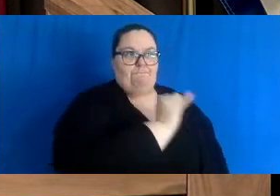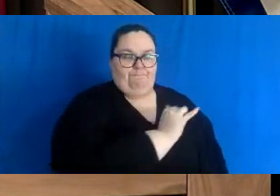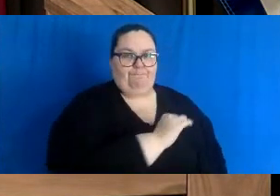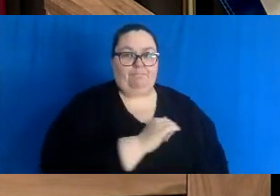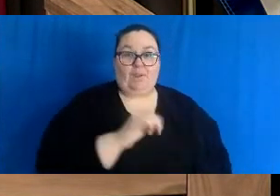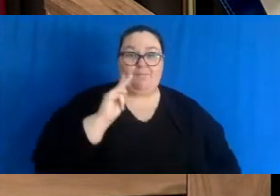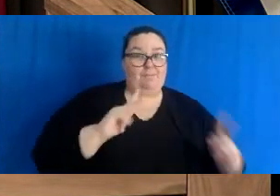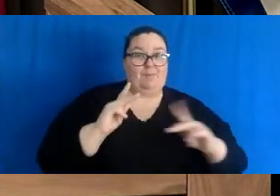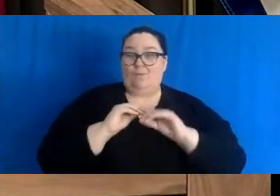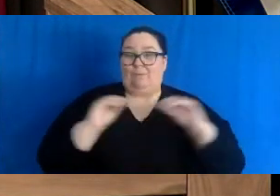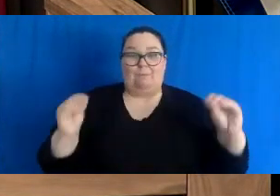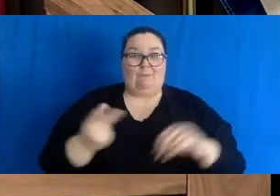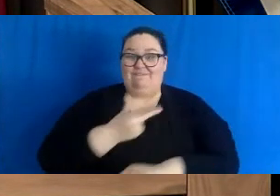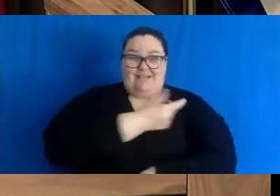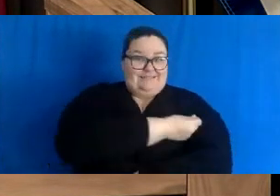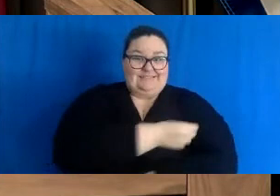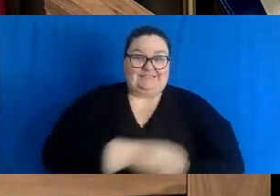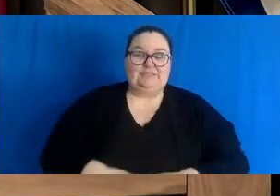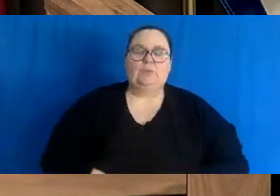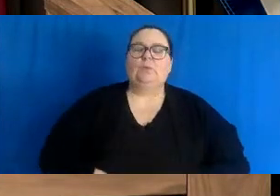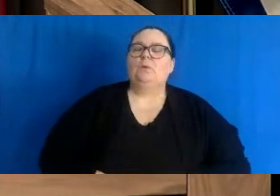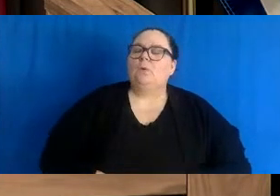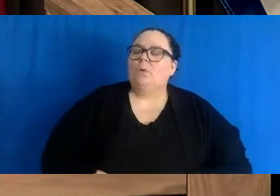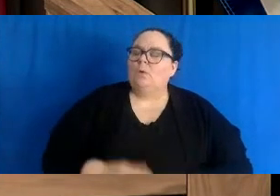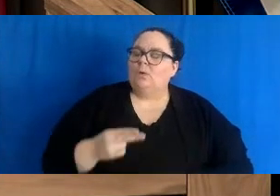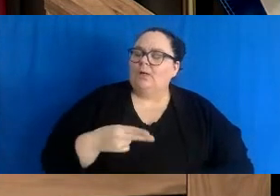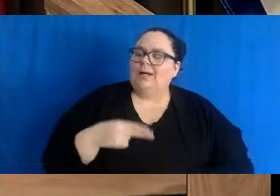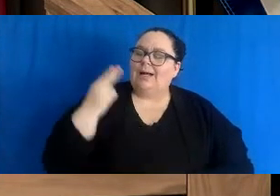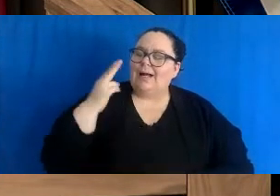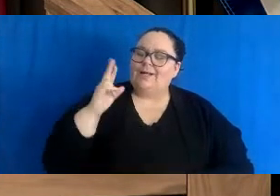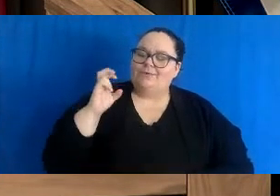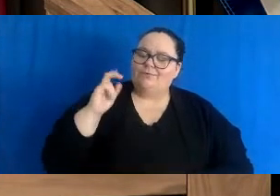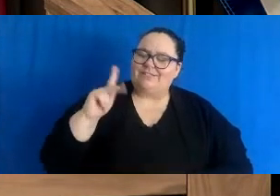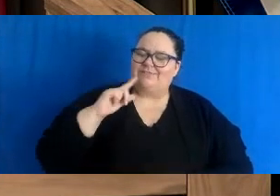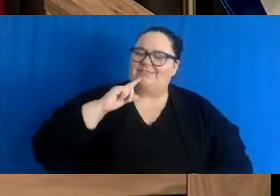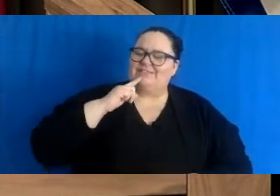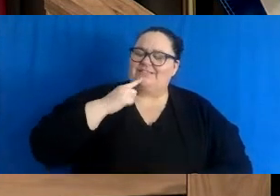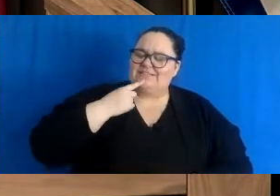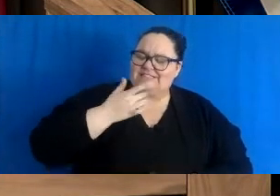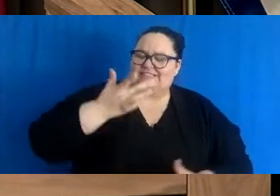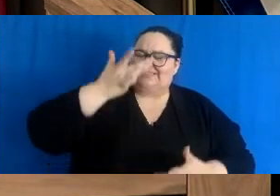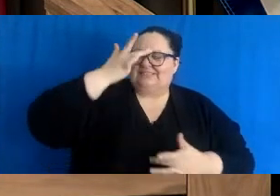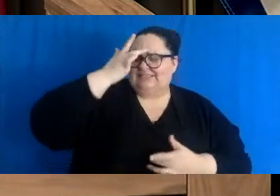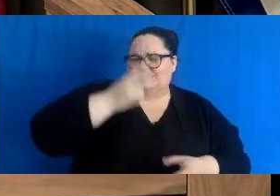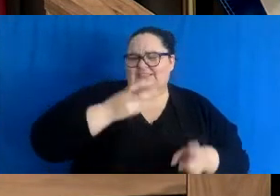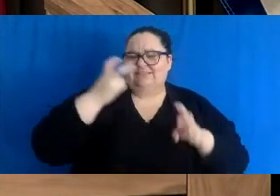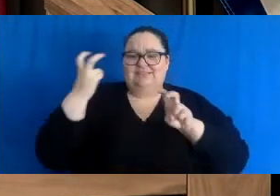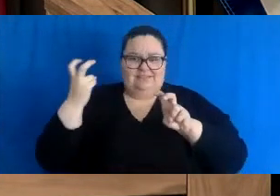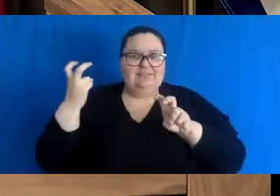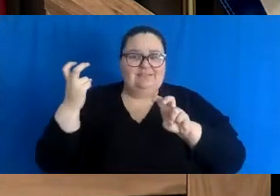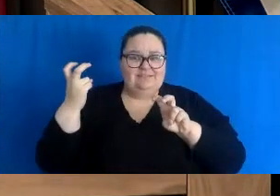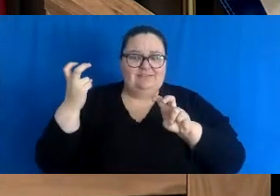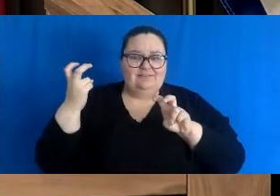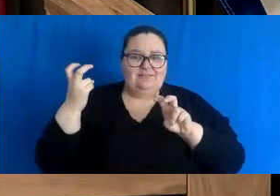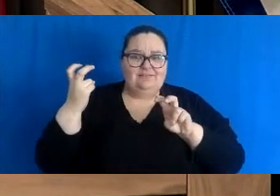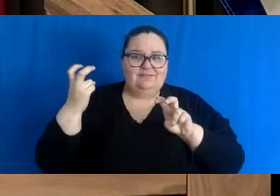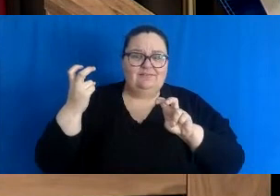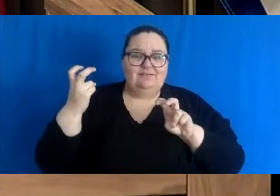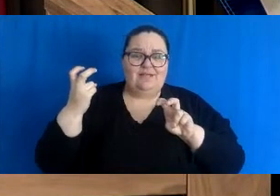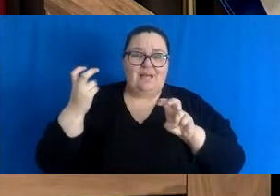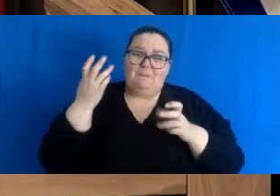protected are so much more likely to be impacted negatively and even